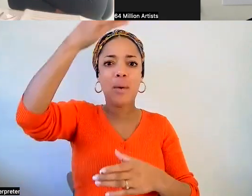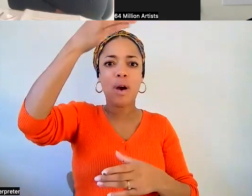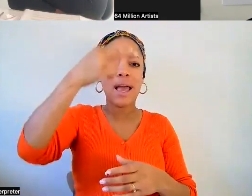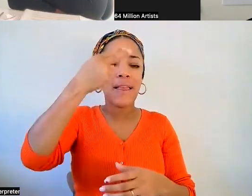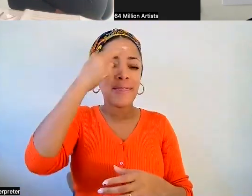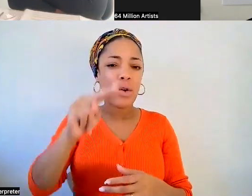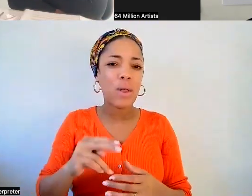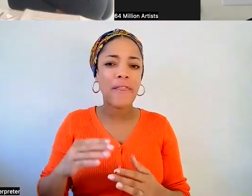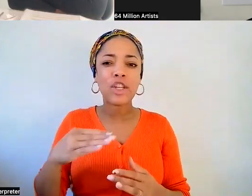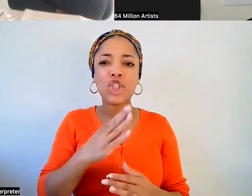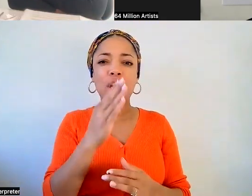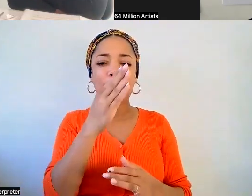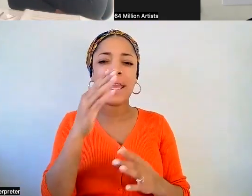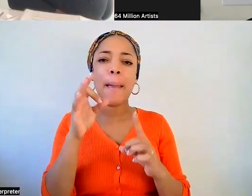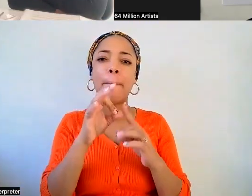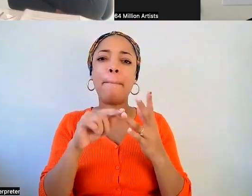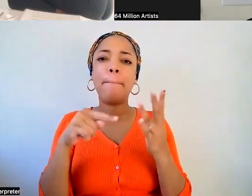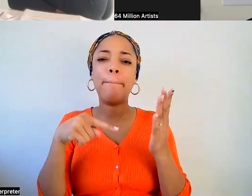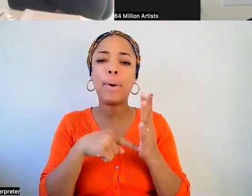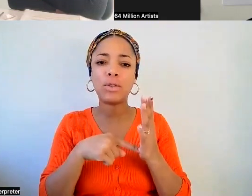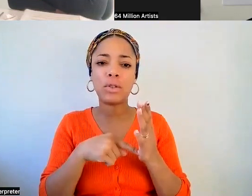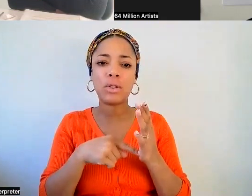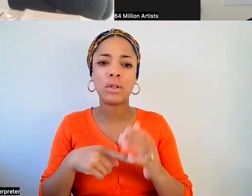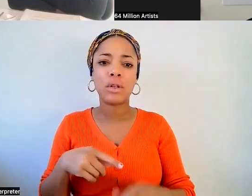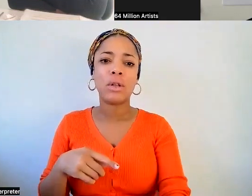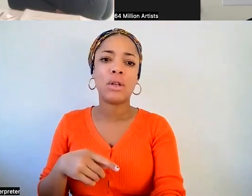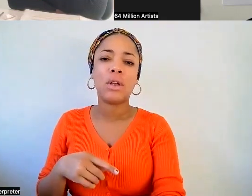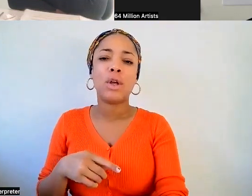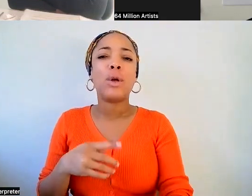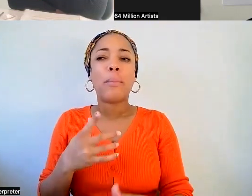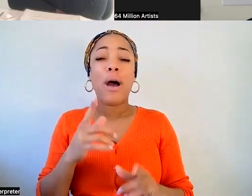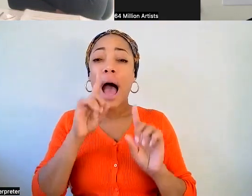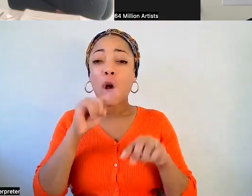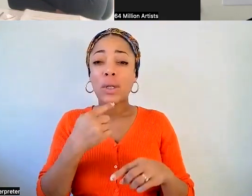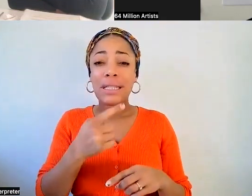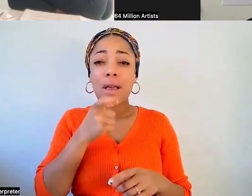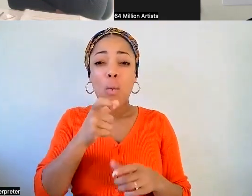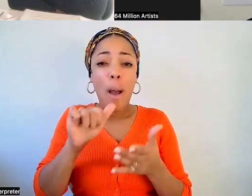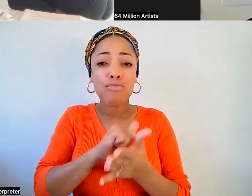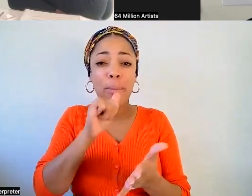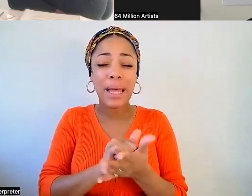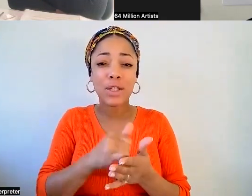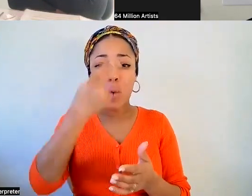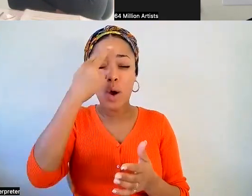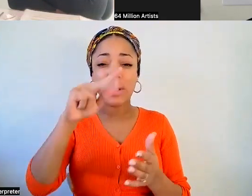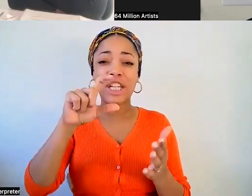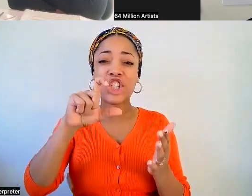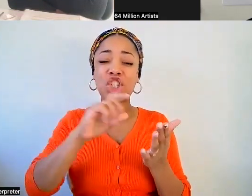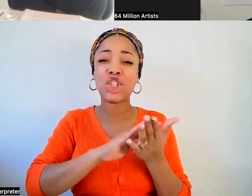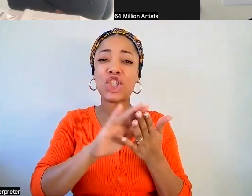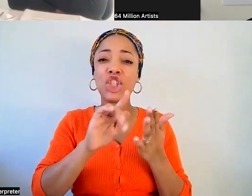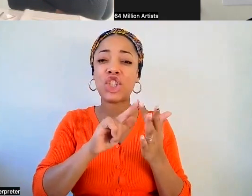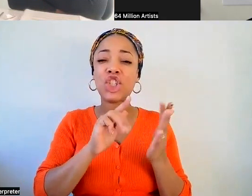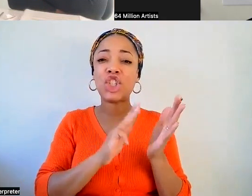I couldn't say chimney pot, so I used to call it the chimbley pock. So all through my life, I've known this as